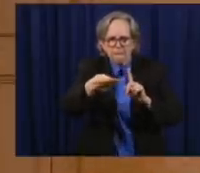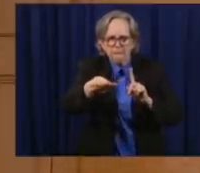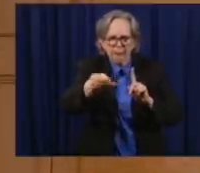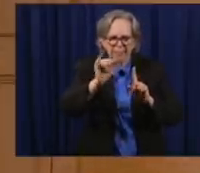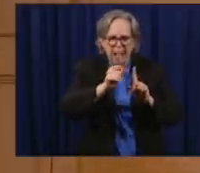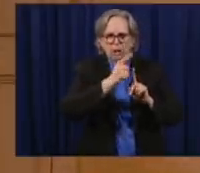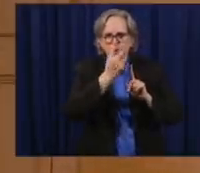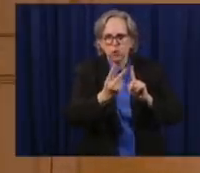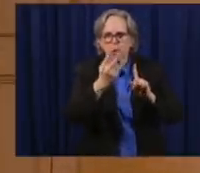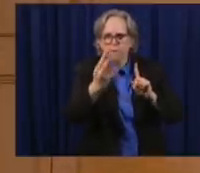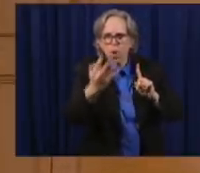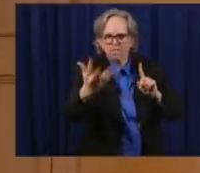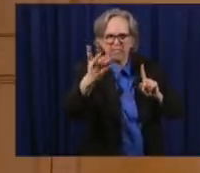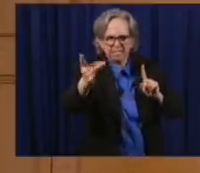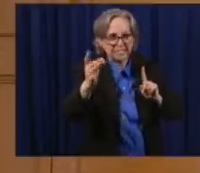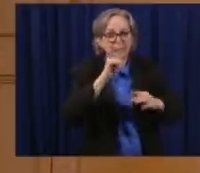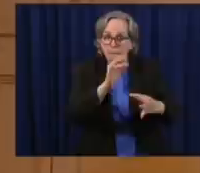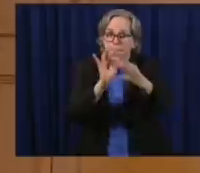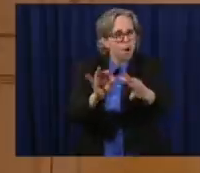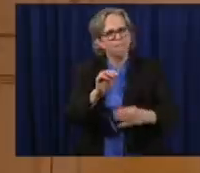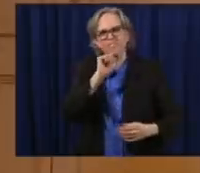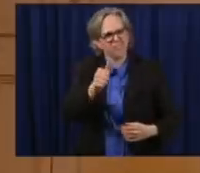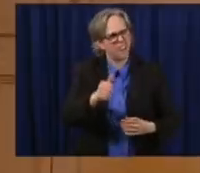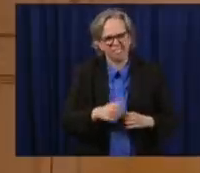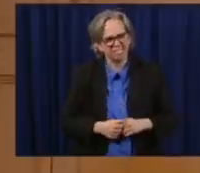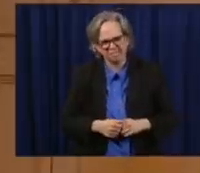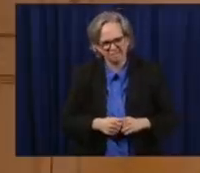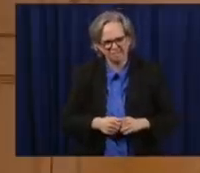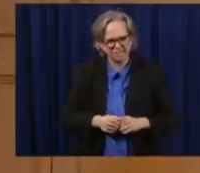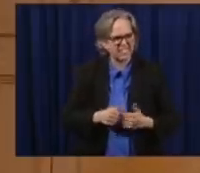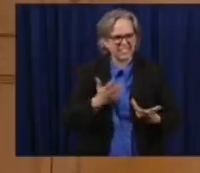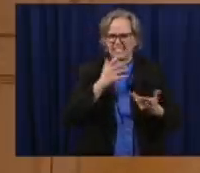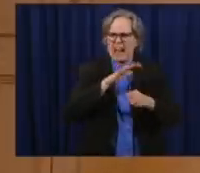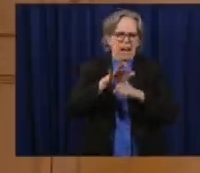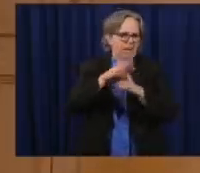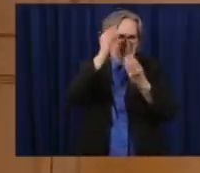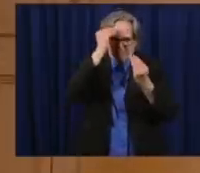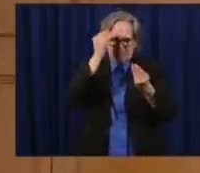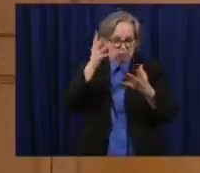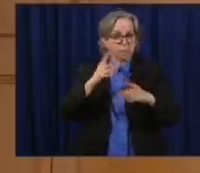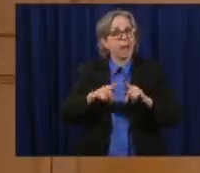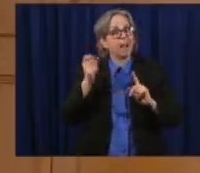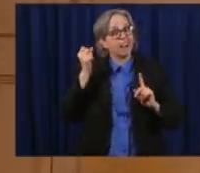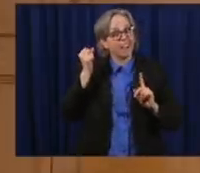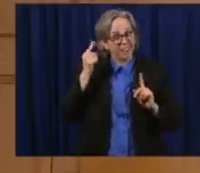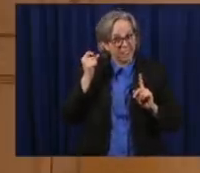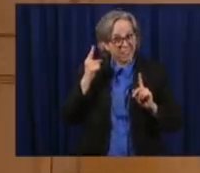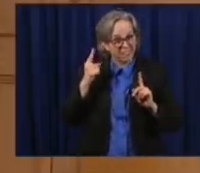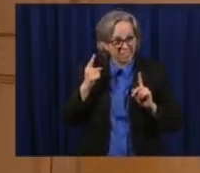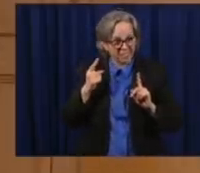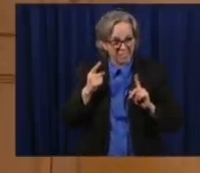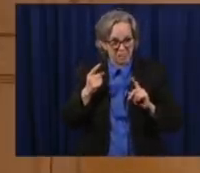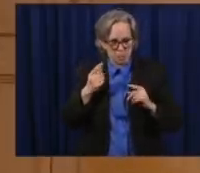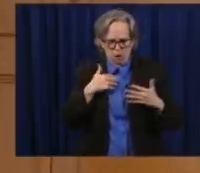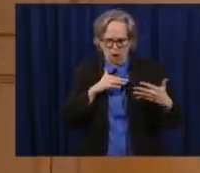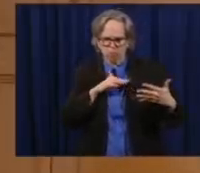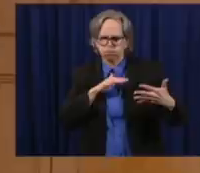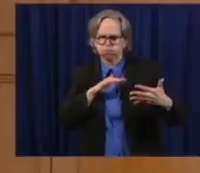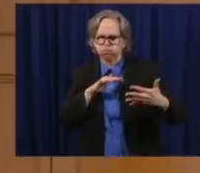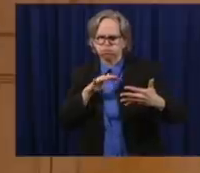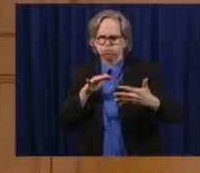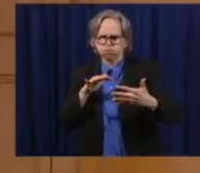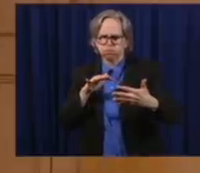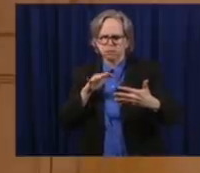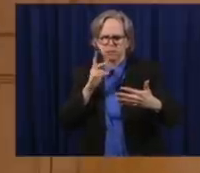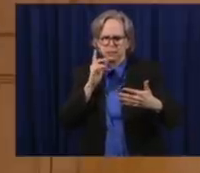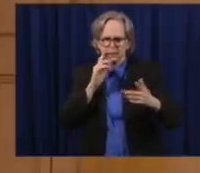we just don't have enough data to calculate. But it is looking at cases. It's looking at influenza-like illnesses